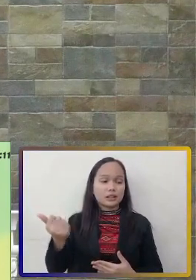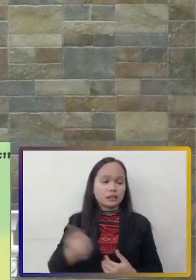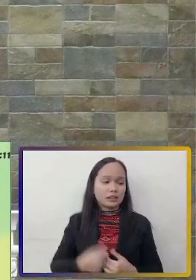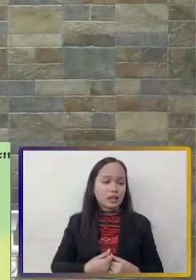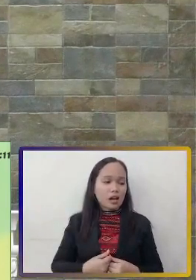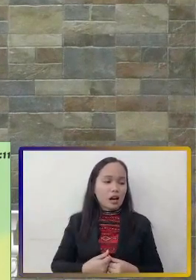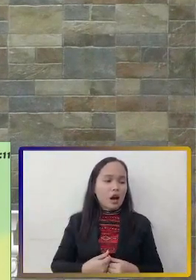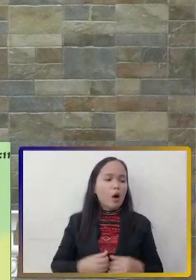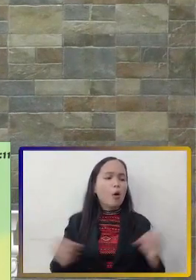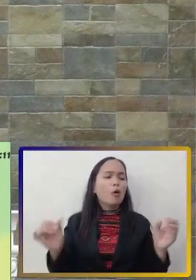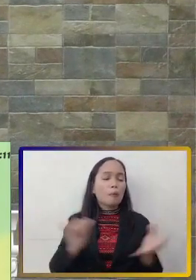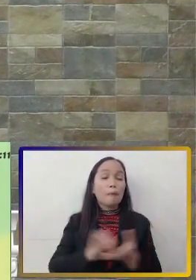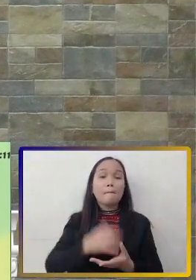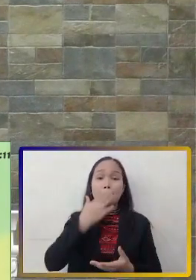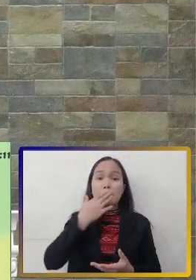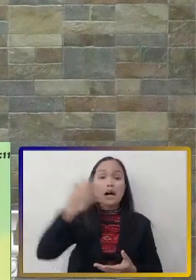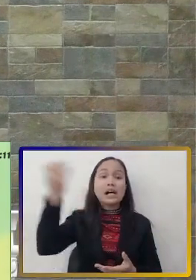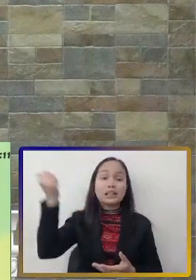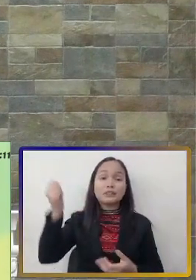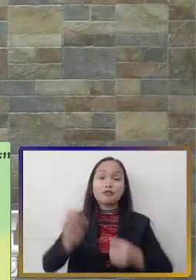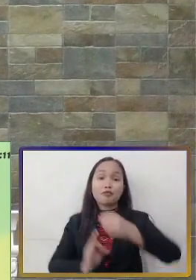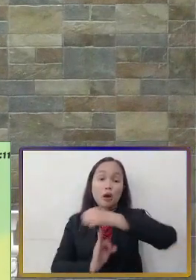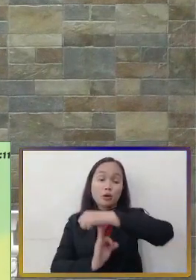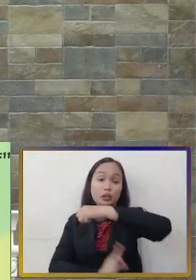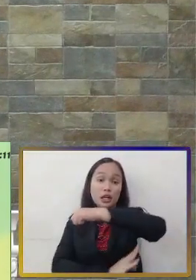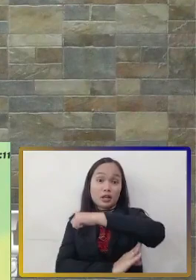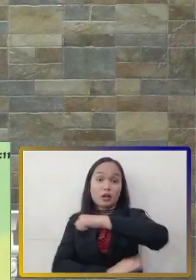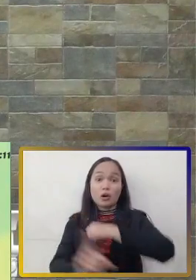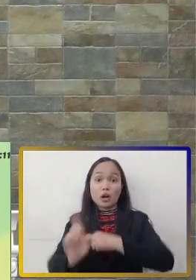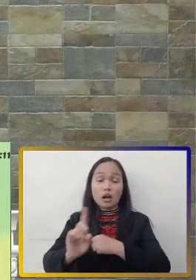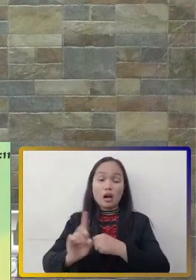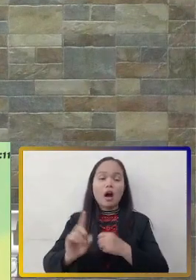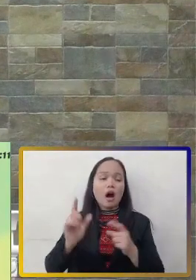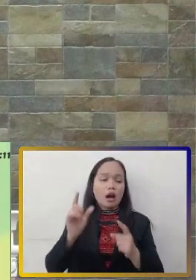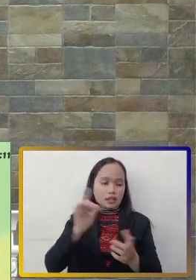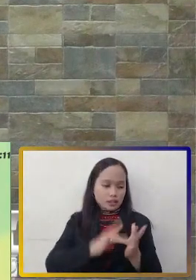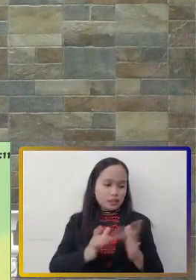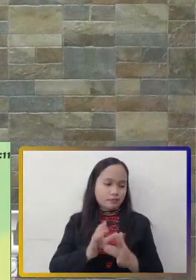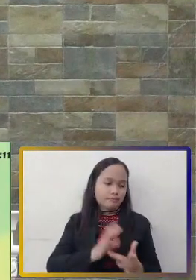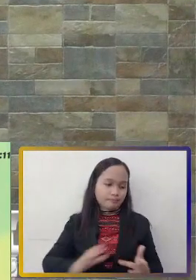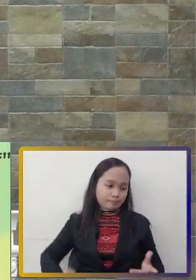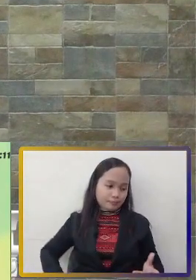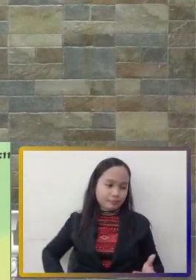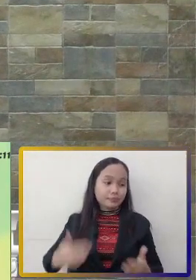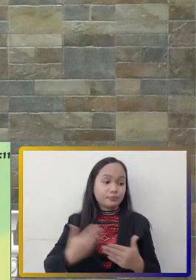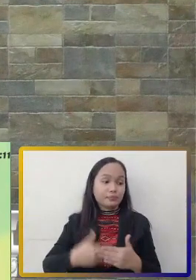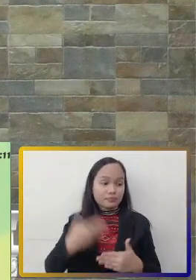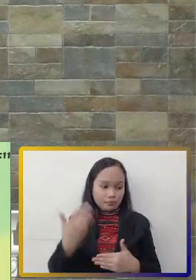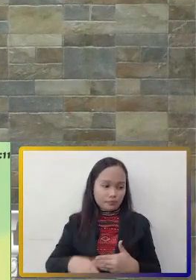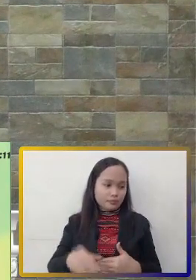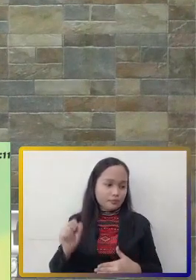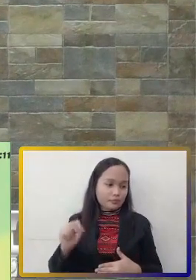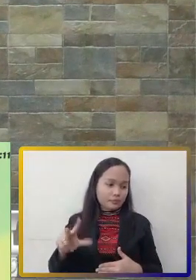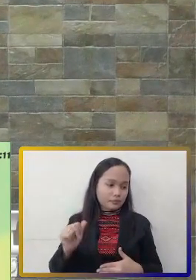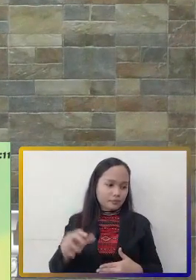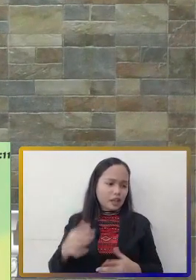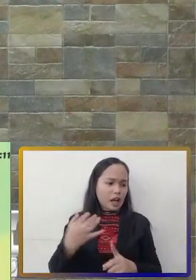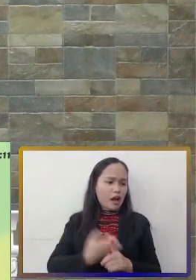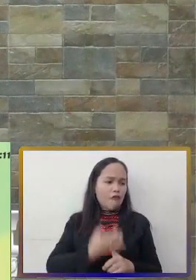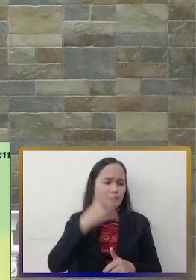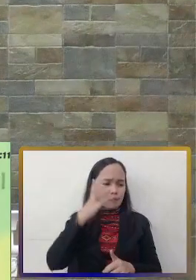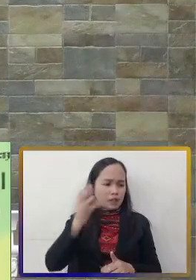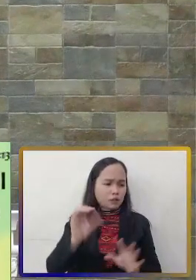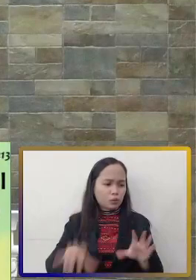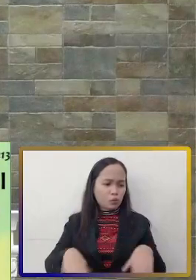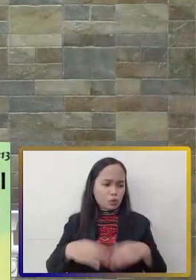strongest foundation in the world. All right? Notice in verse number 13, everyone's work shall